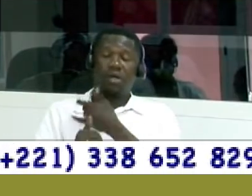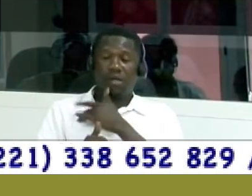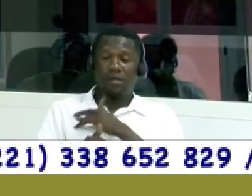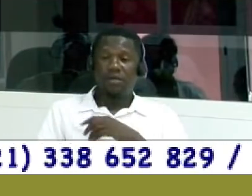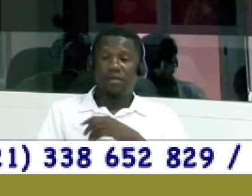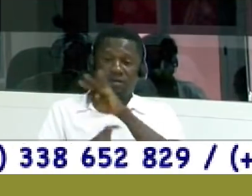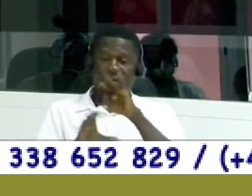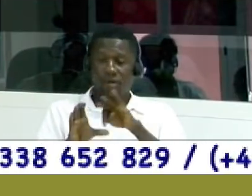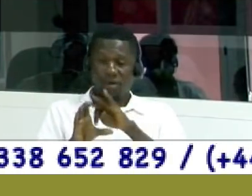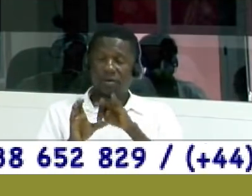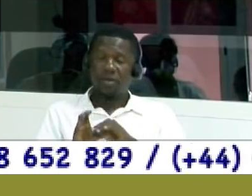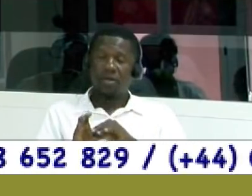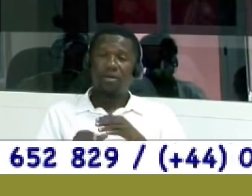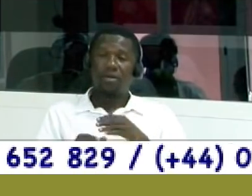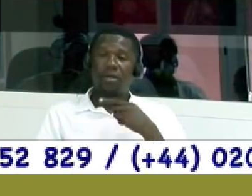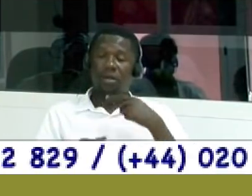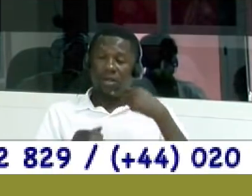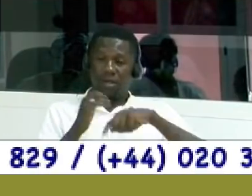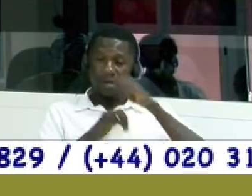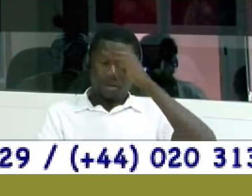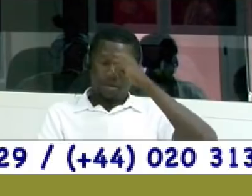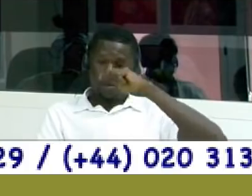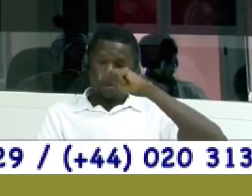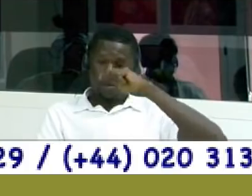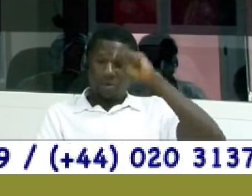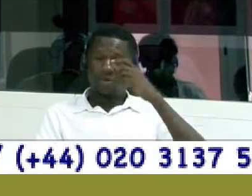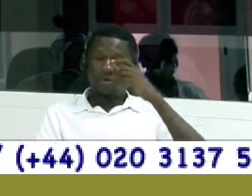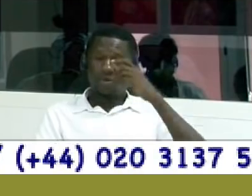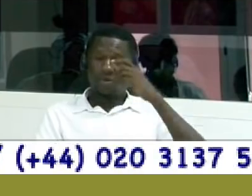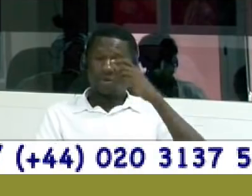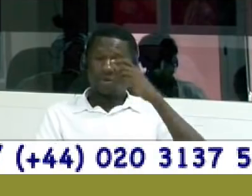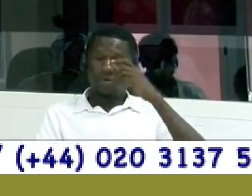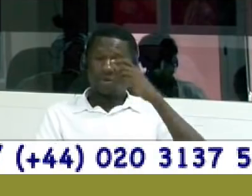In the police world, everybody's an enemy.